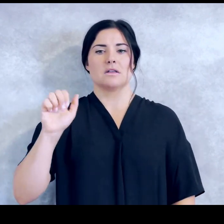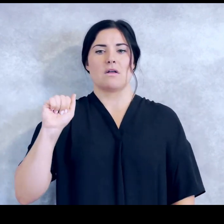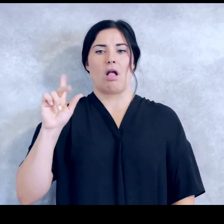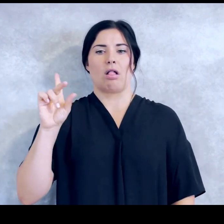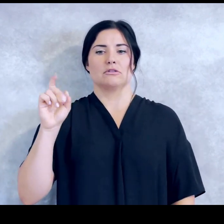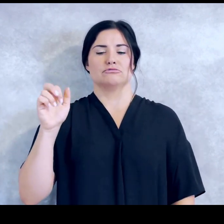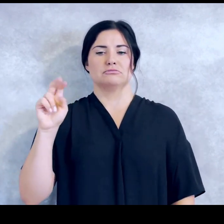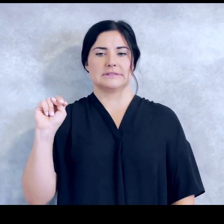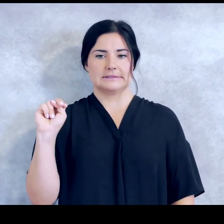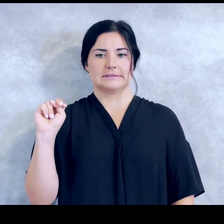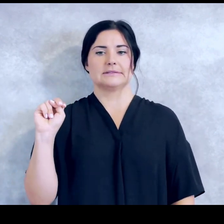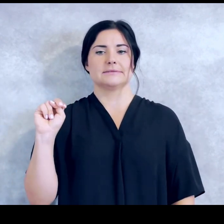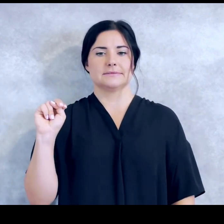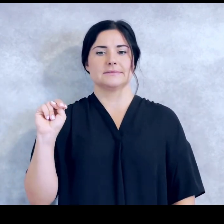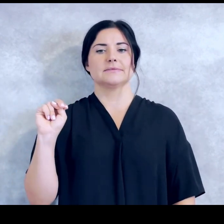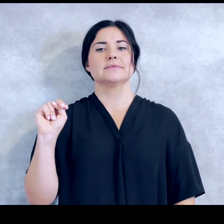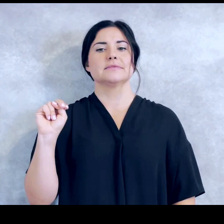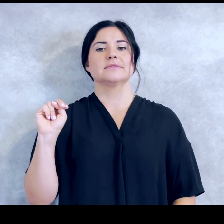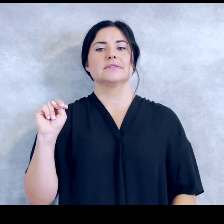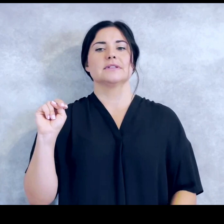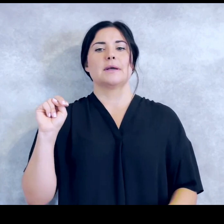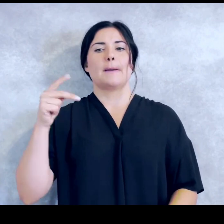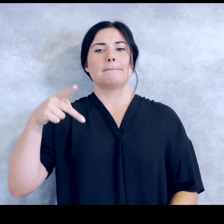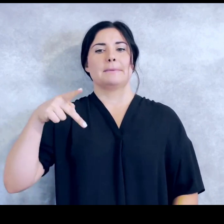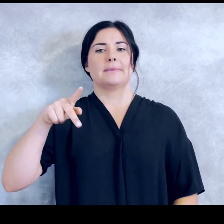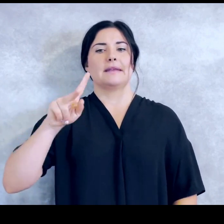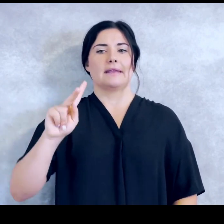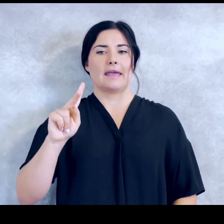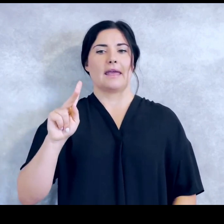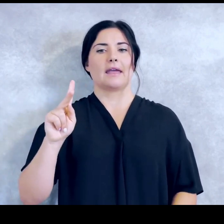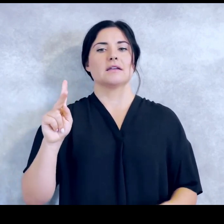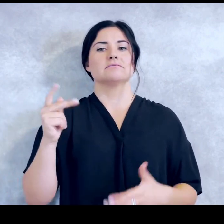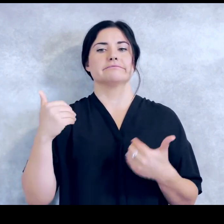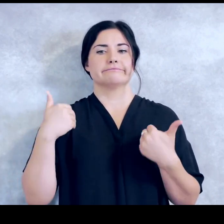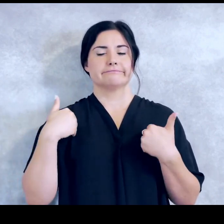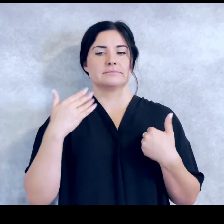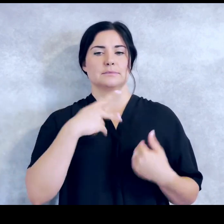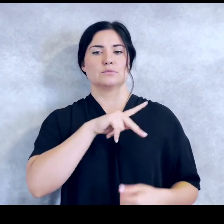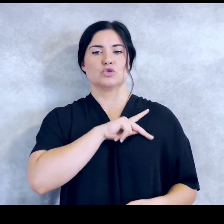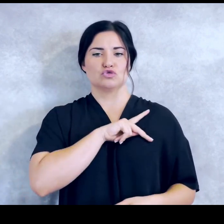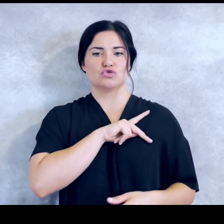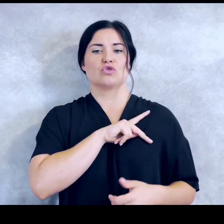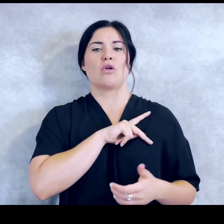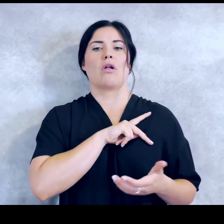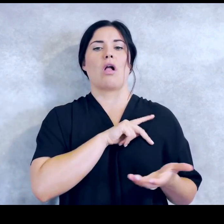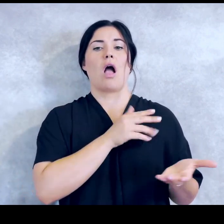This is Buzz Aldrin's, this lunar module, PPK, carried my